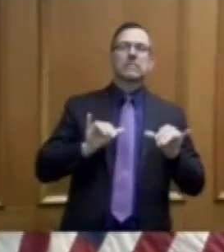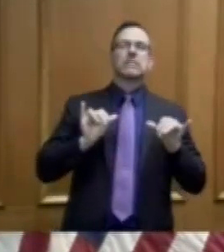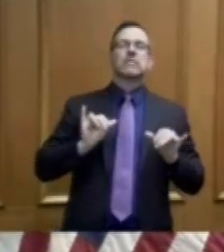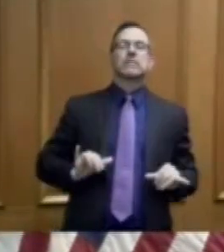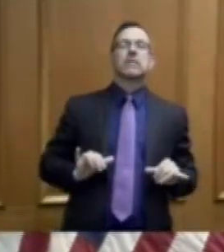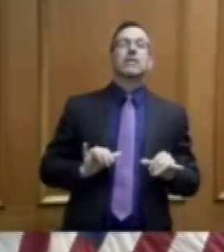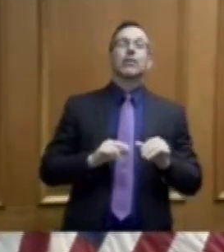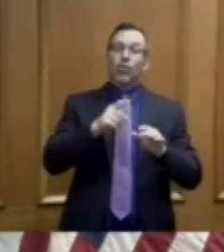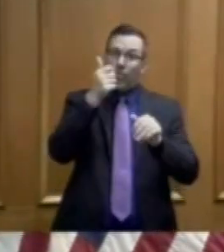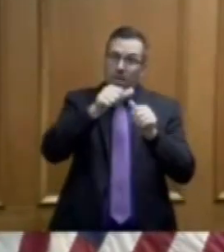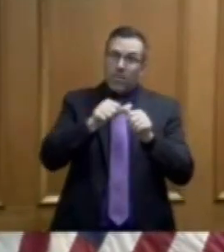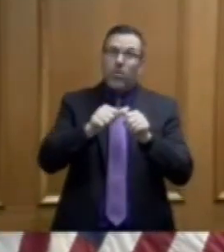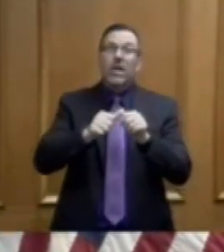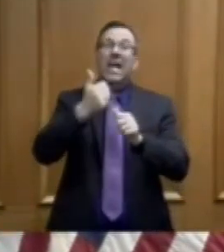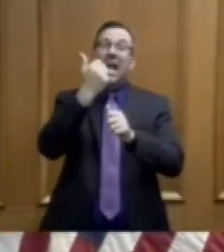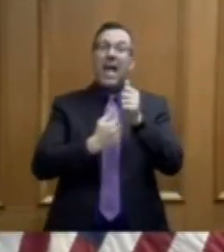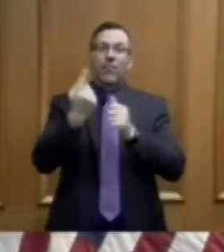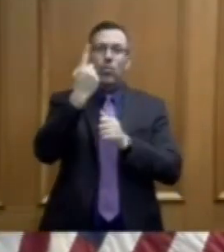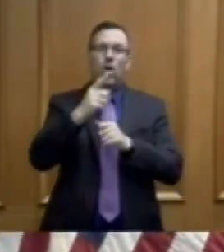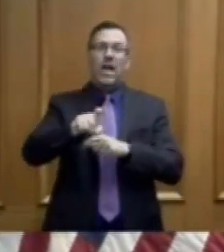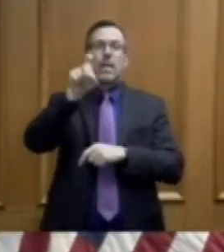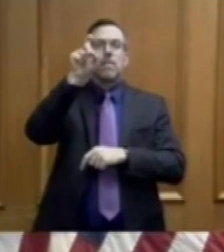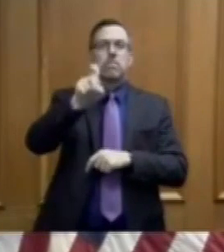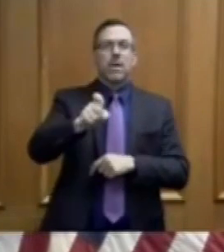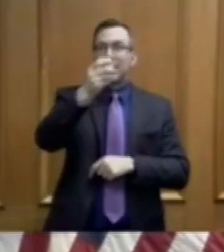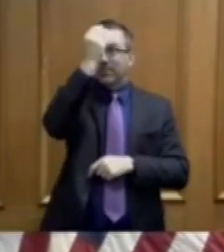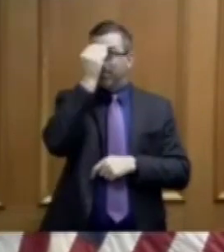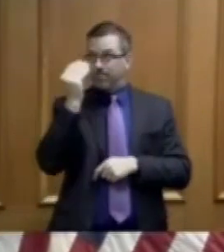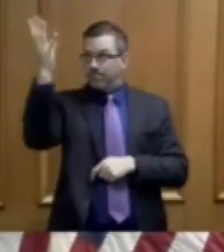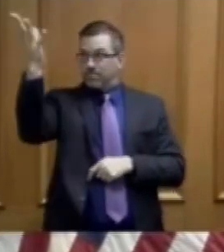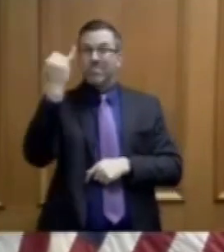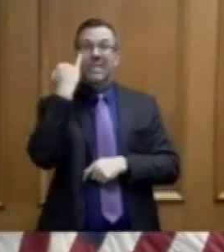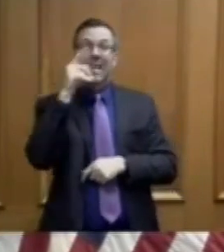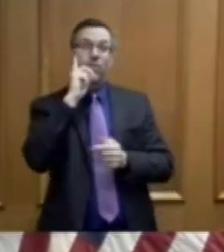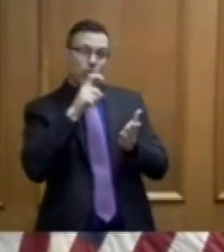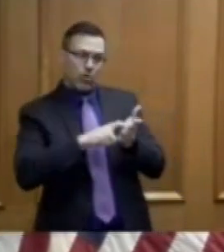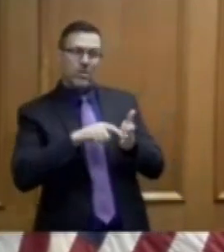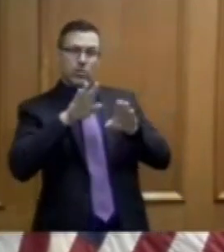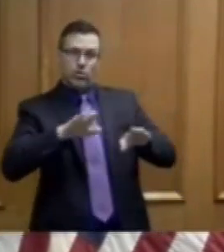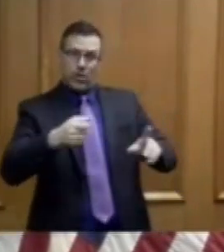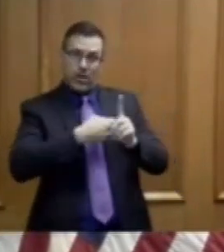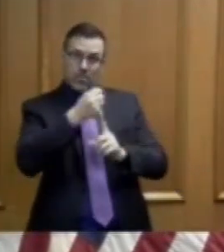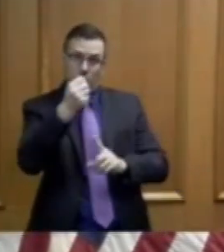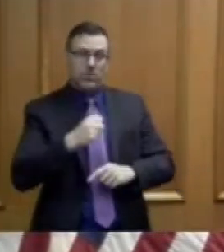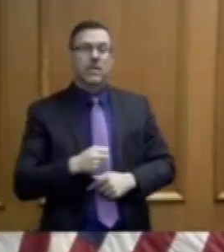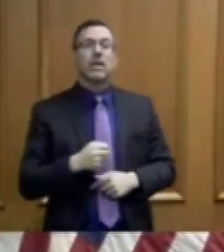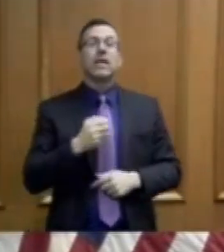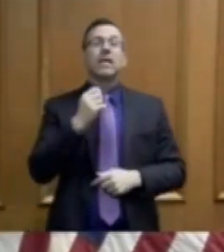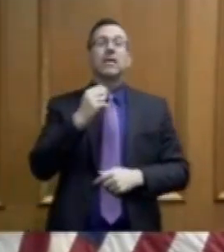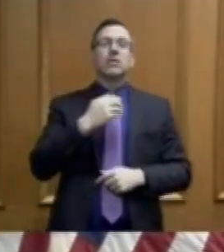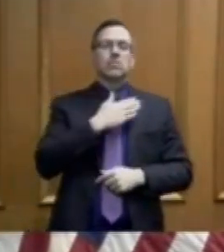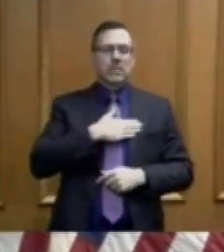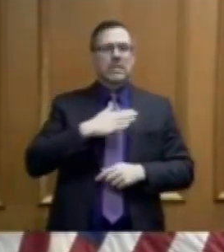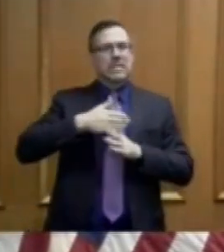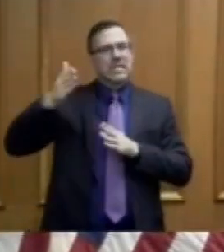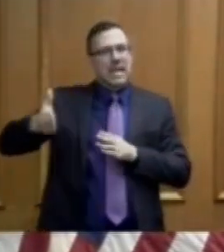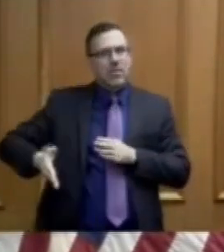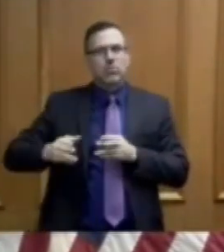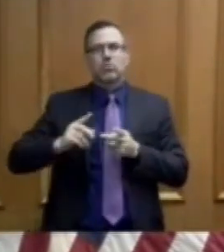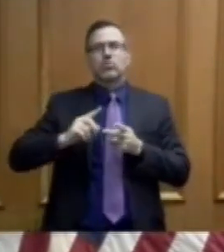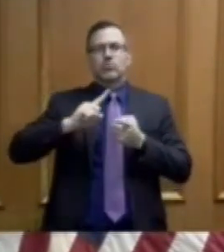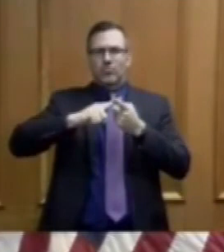mandatory reporters of suspected child abuse. We encourage neighbors and friends and family